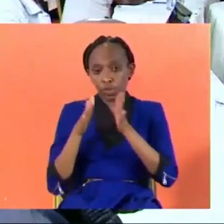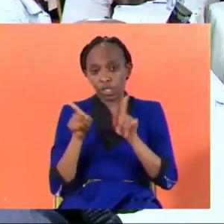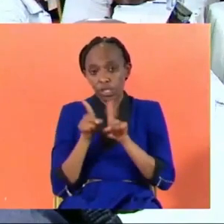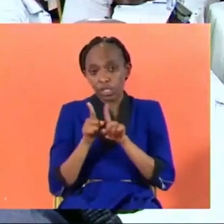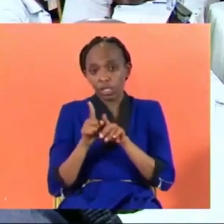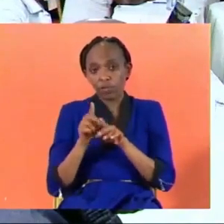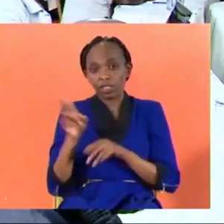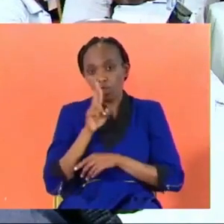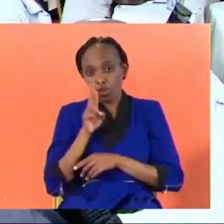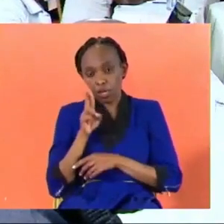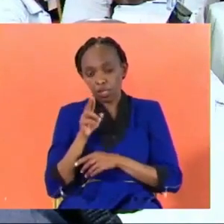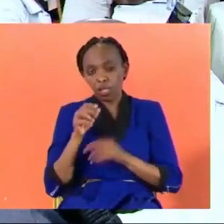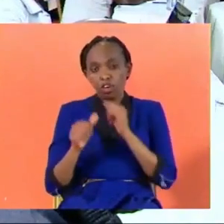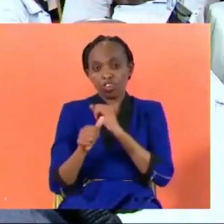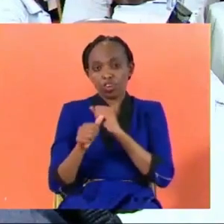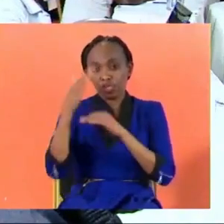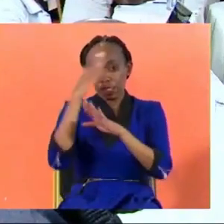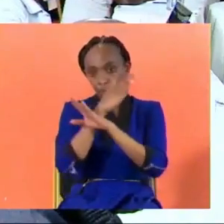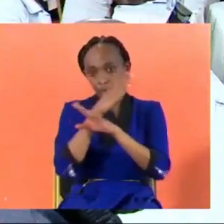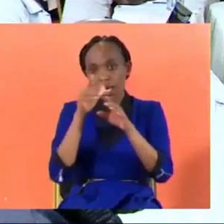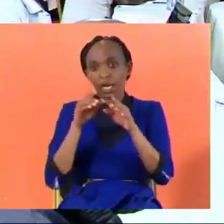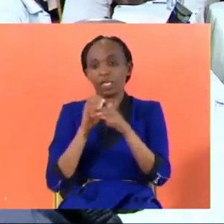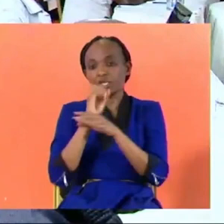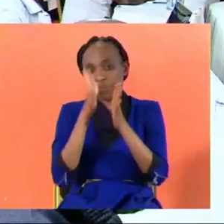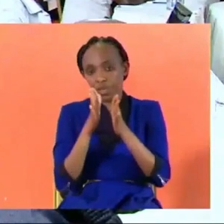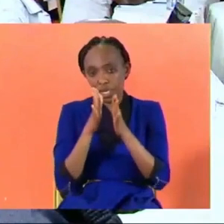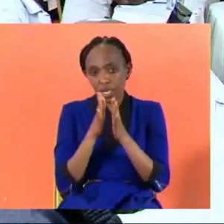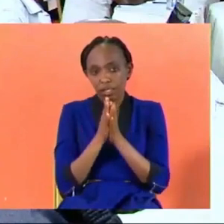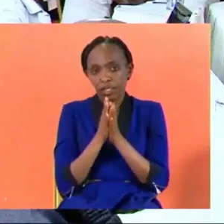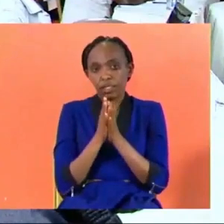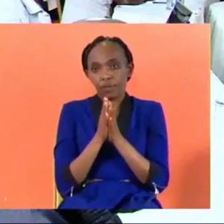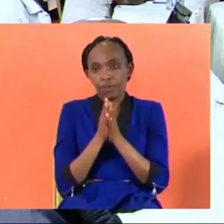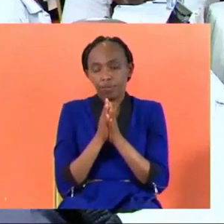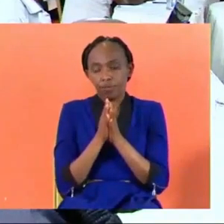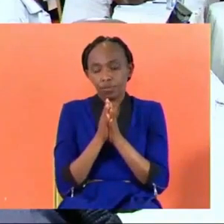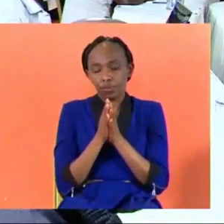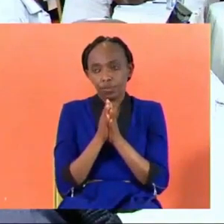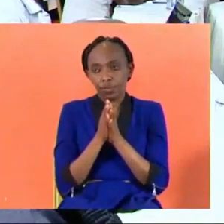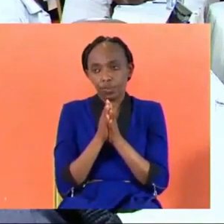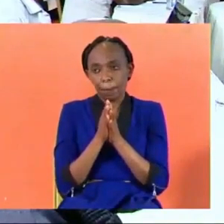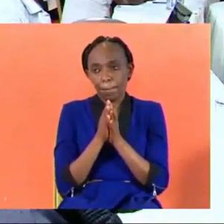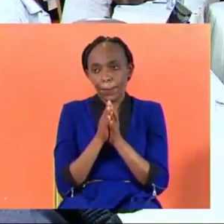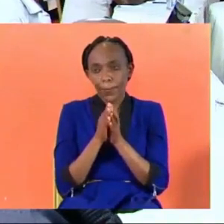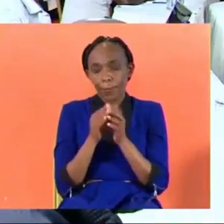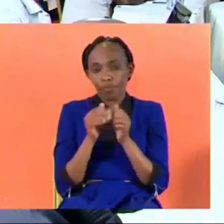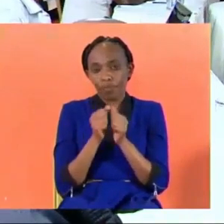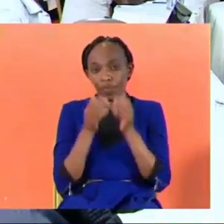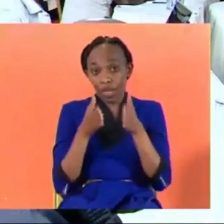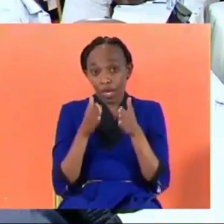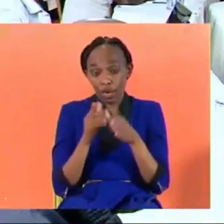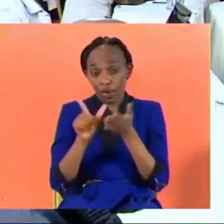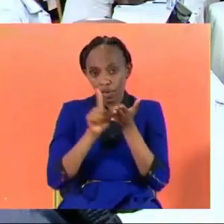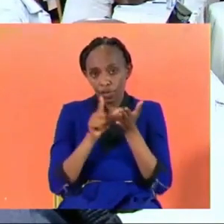the threats for Zambia's media in light of the current debt